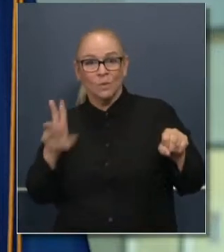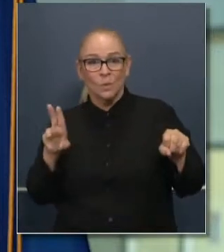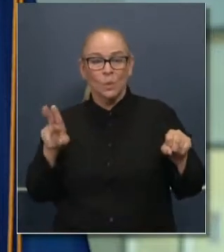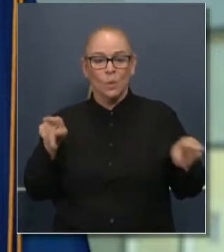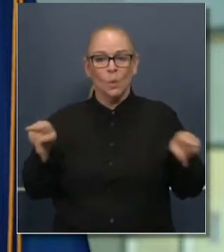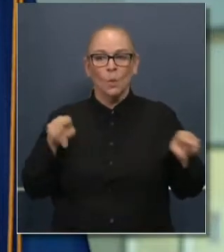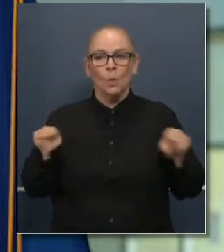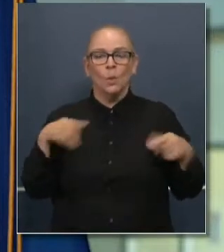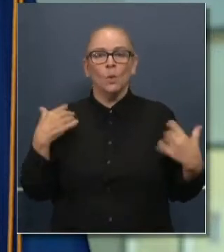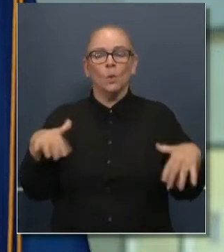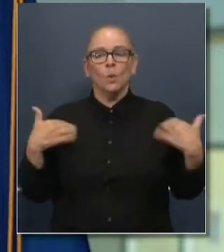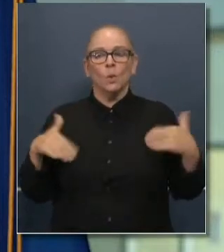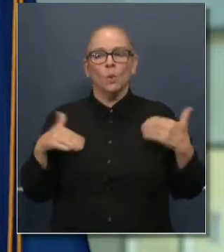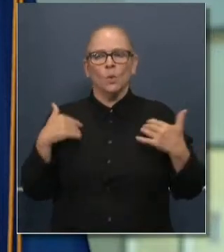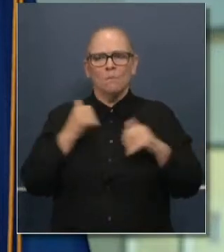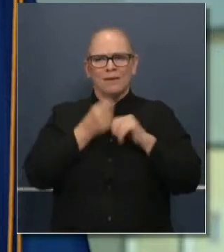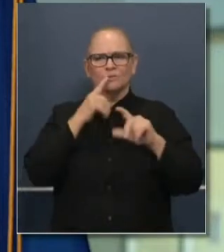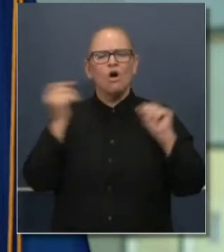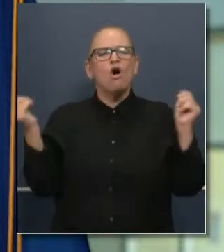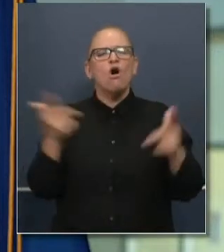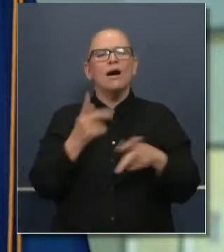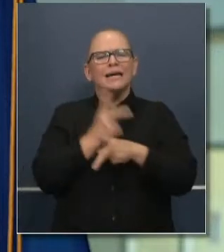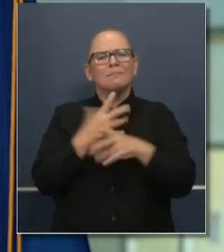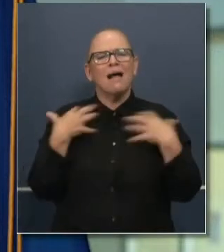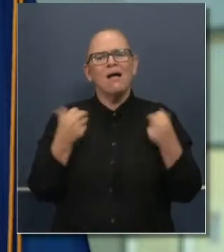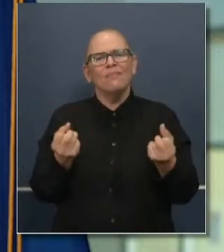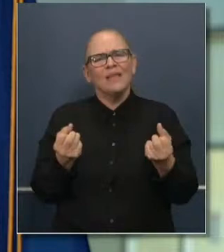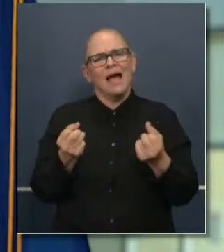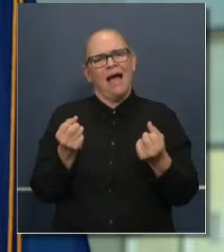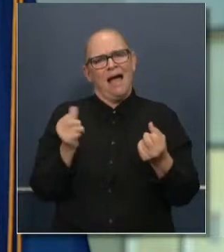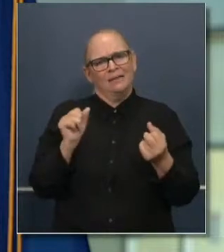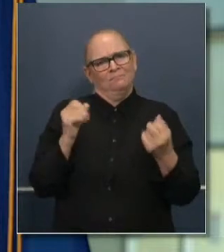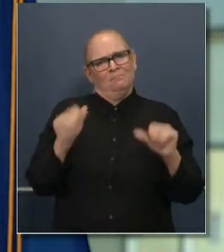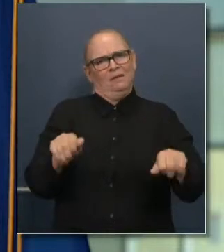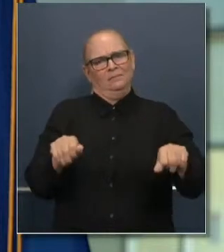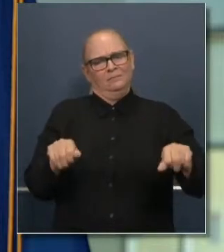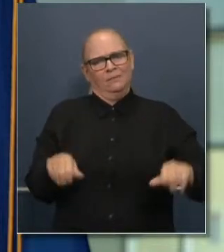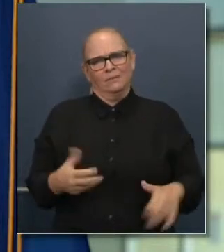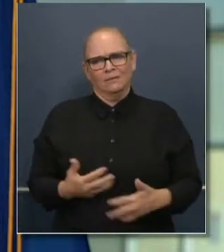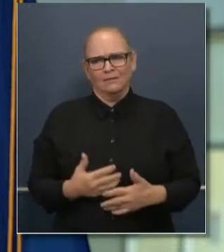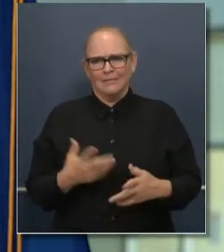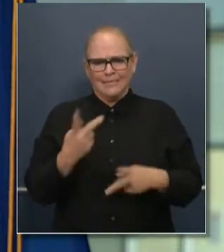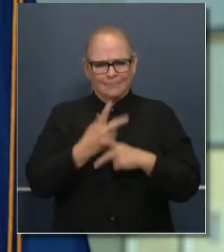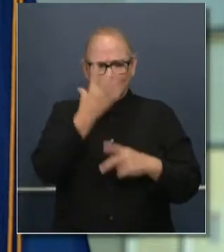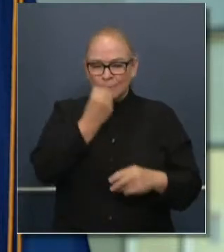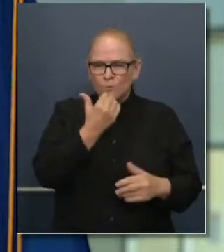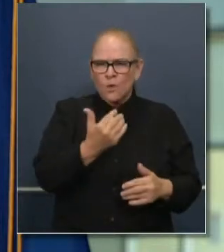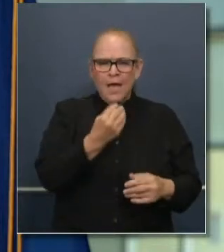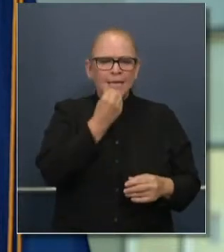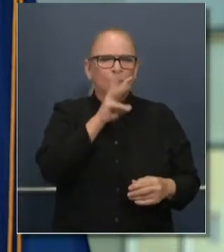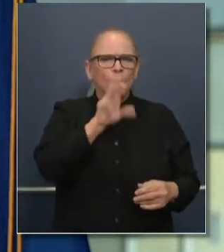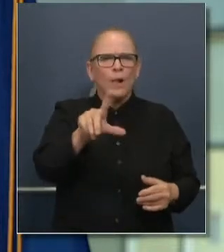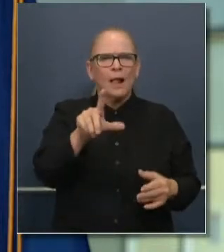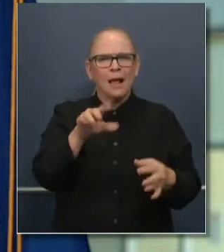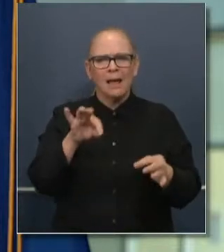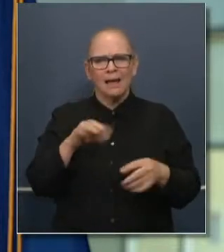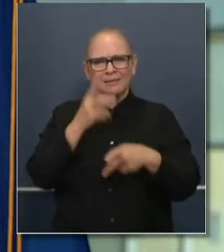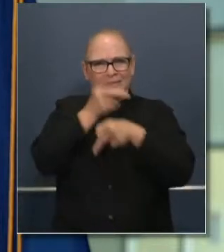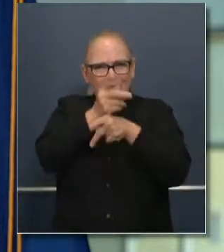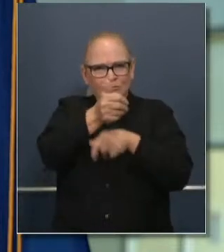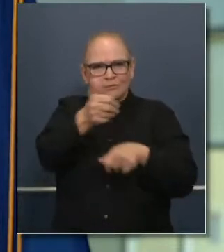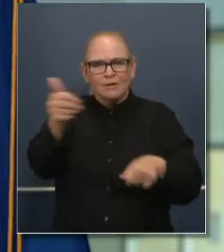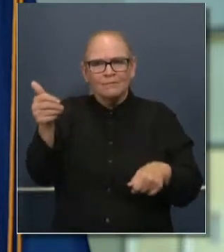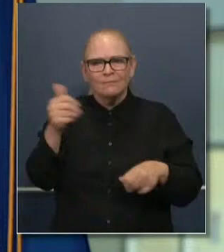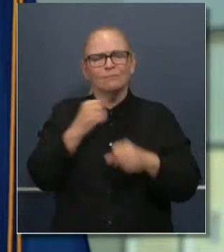sure that everybody is as healthy as they can be to be able to fend off either one of these important infectious